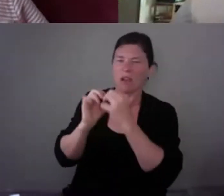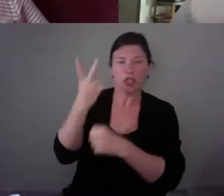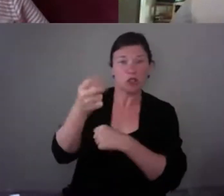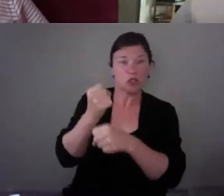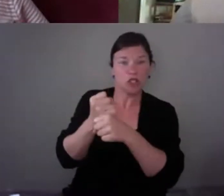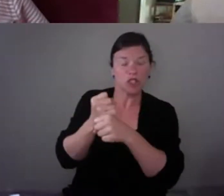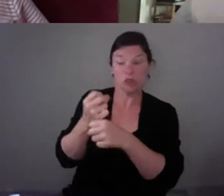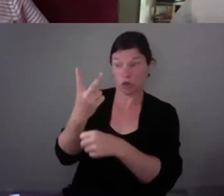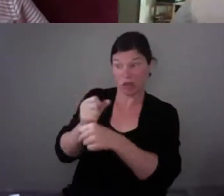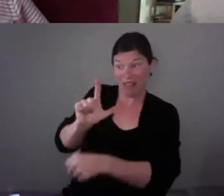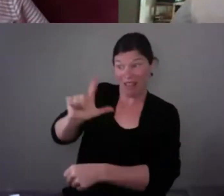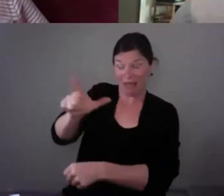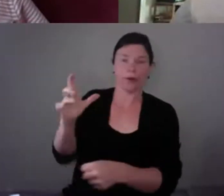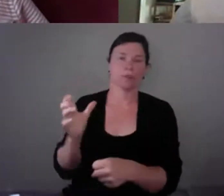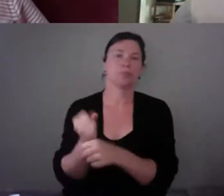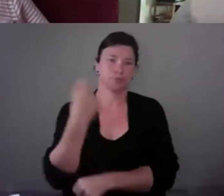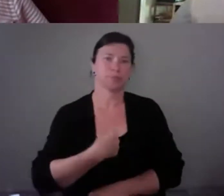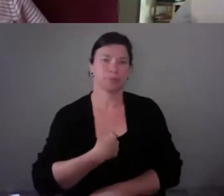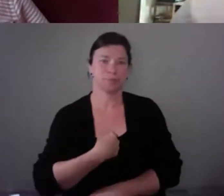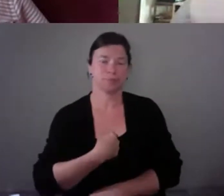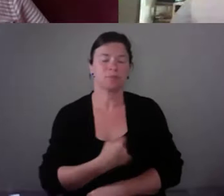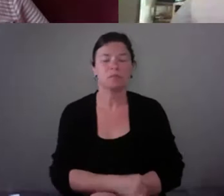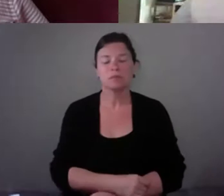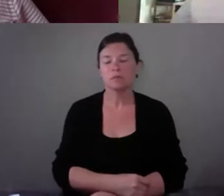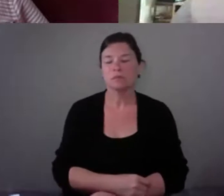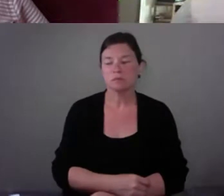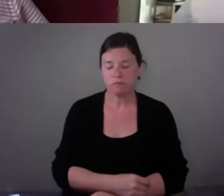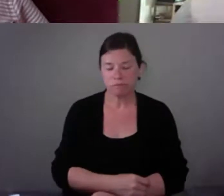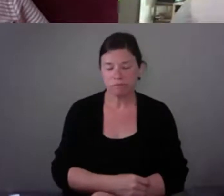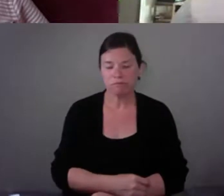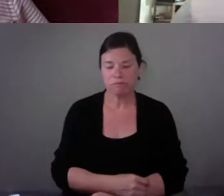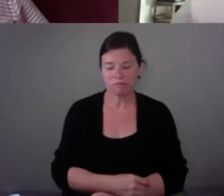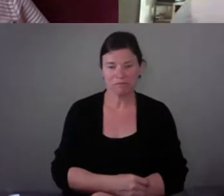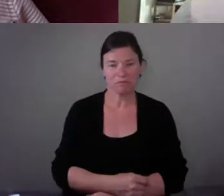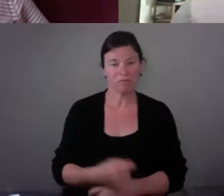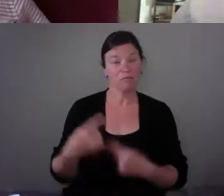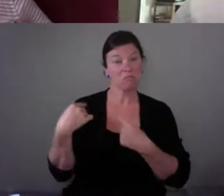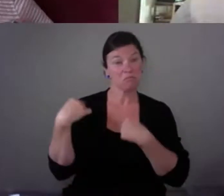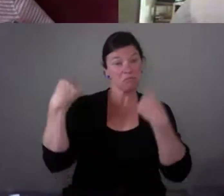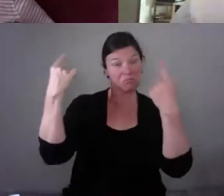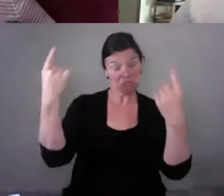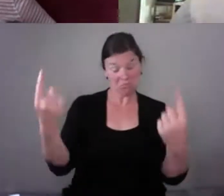after 2 years, and I have been a